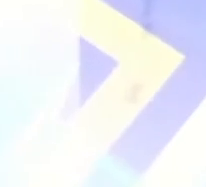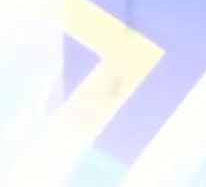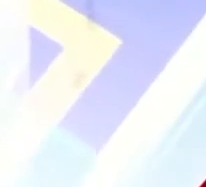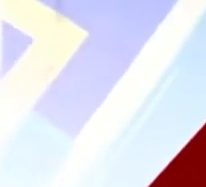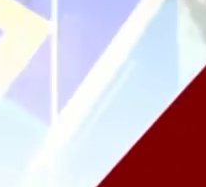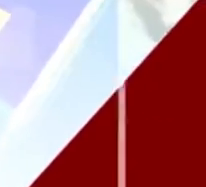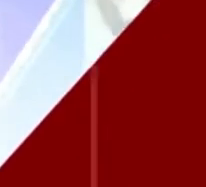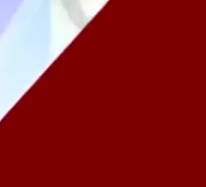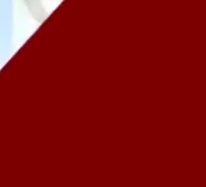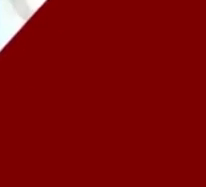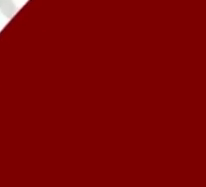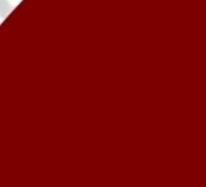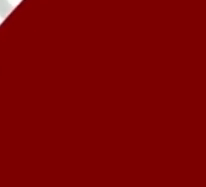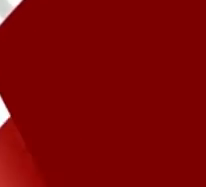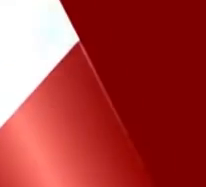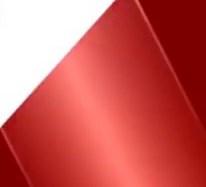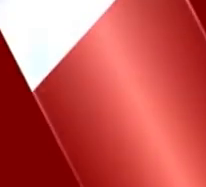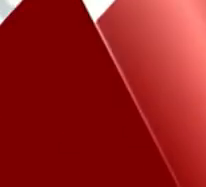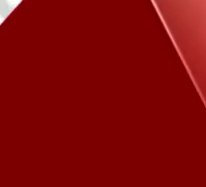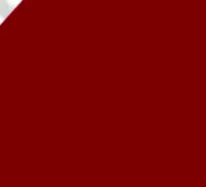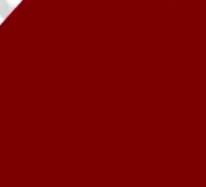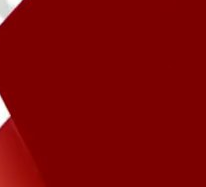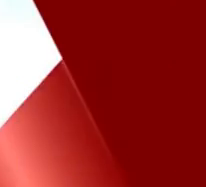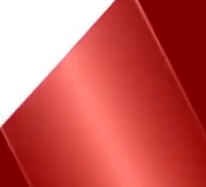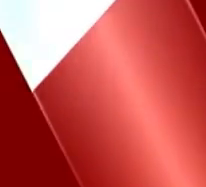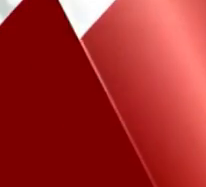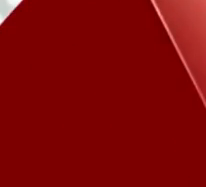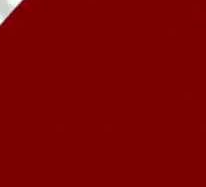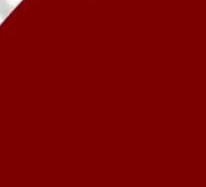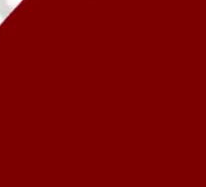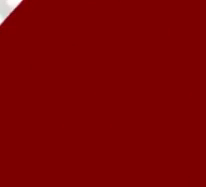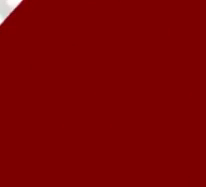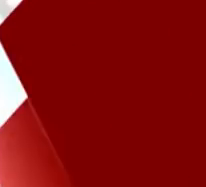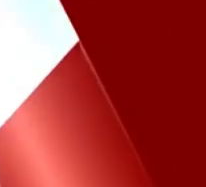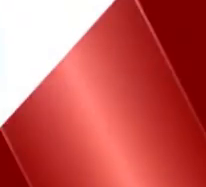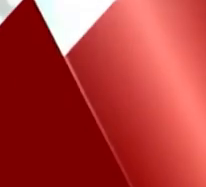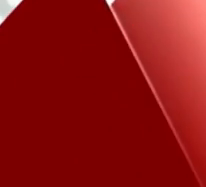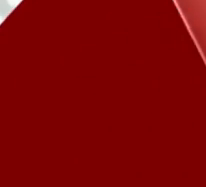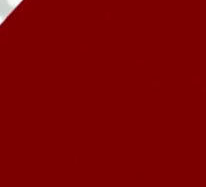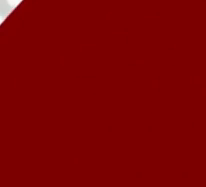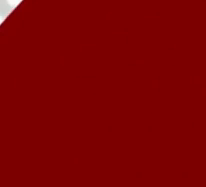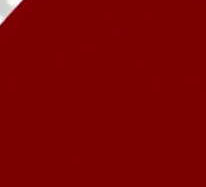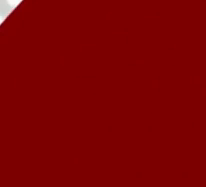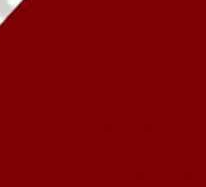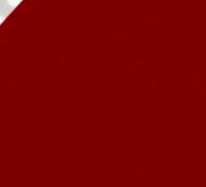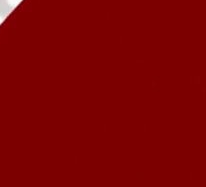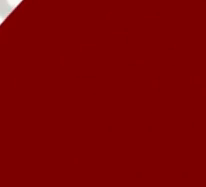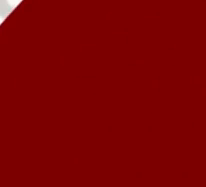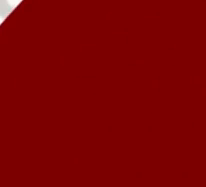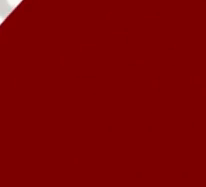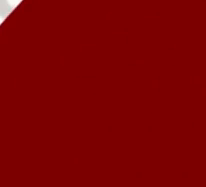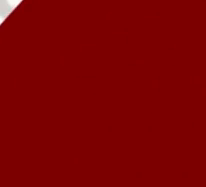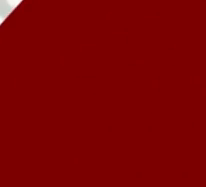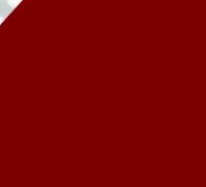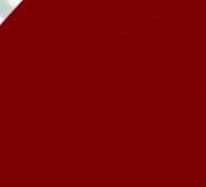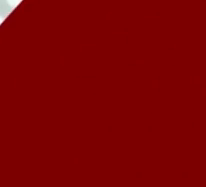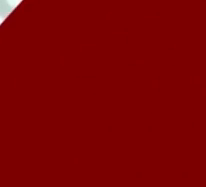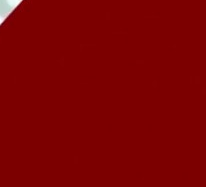You are watching KUTV Primetime News with Omondi Otieno.